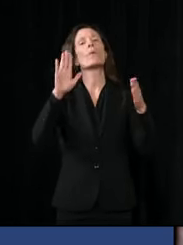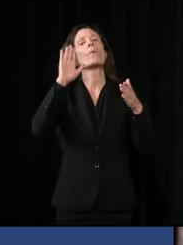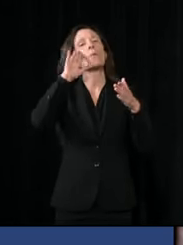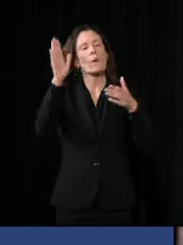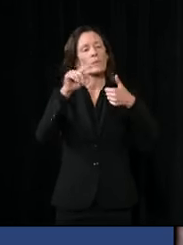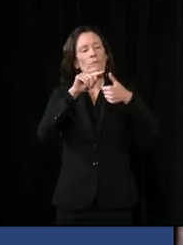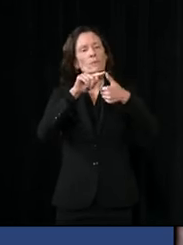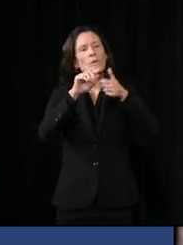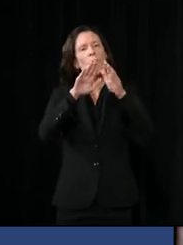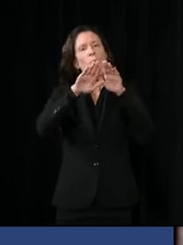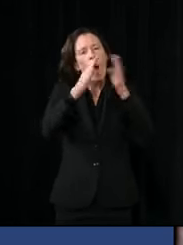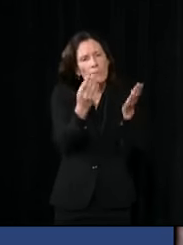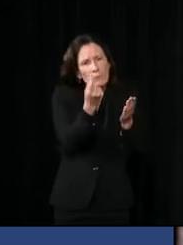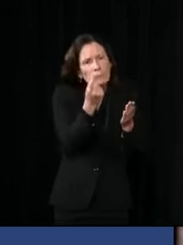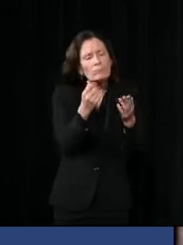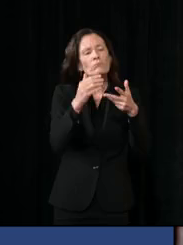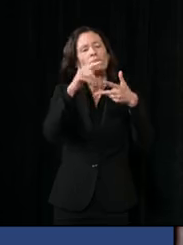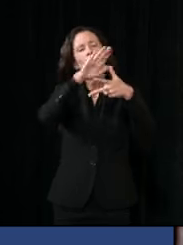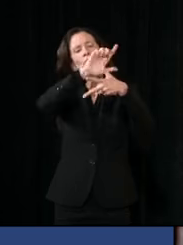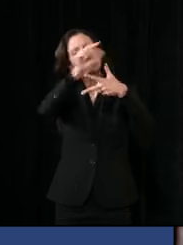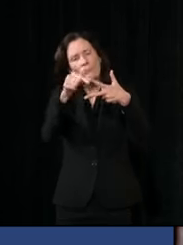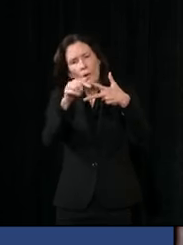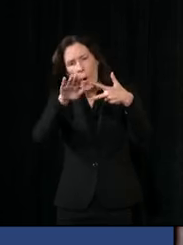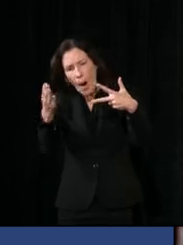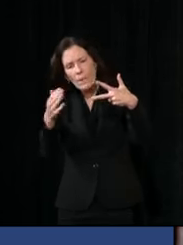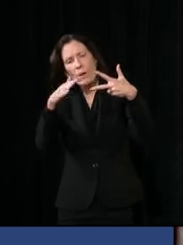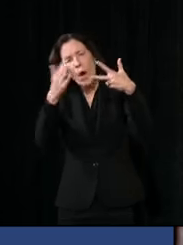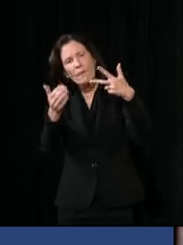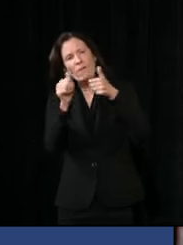I'm asking you for hope and the fortitude to